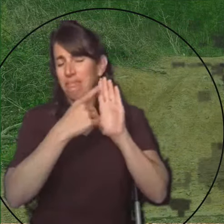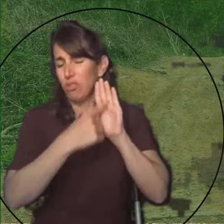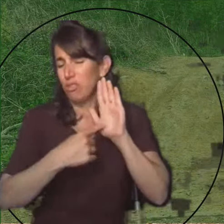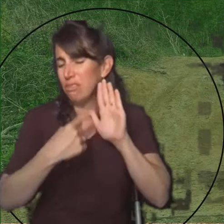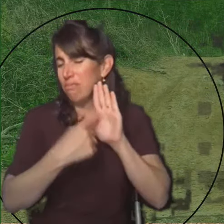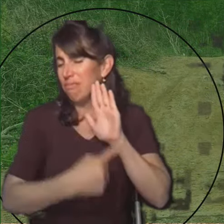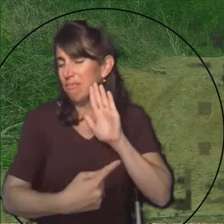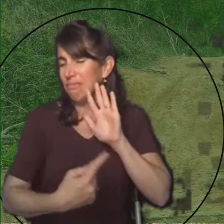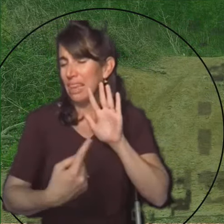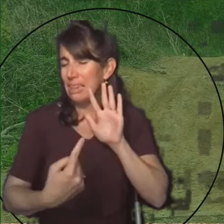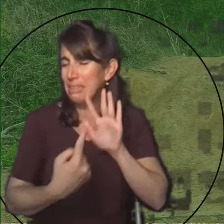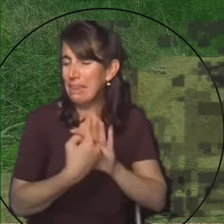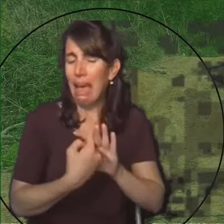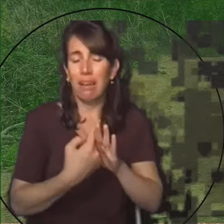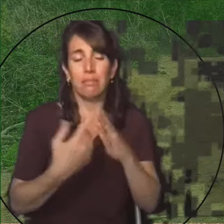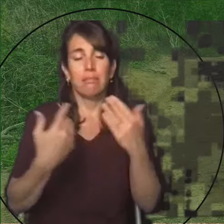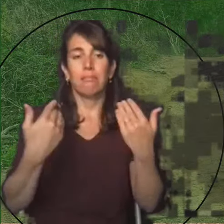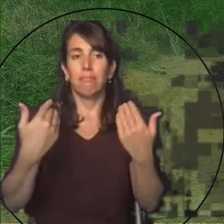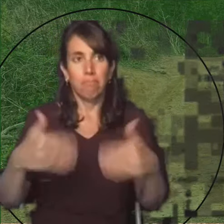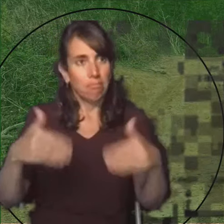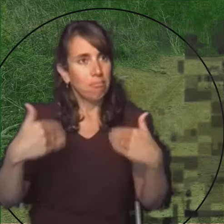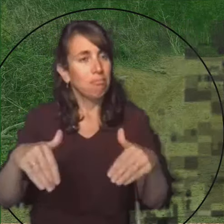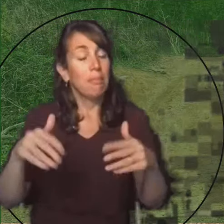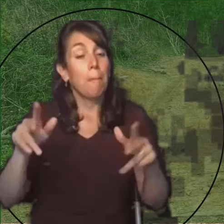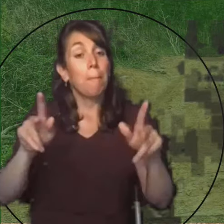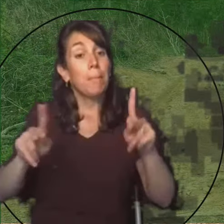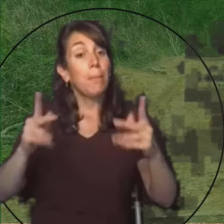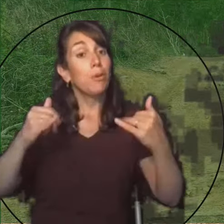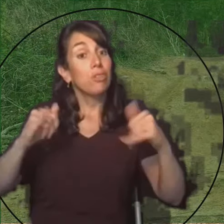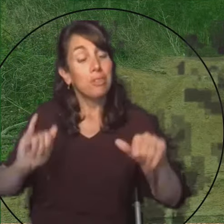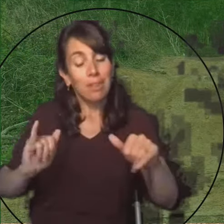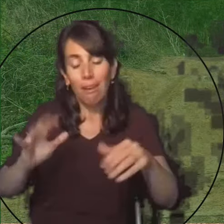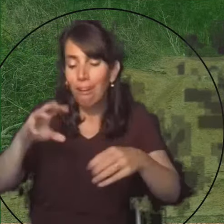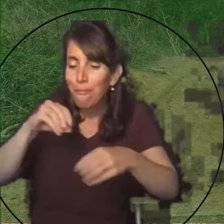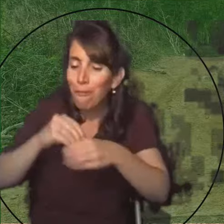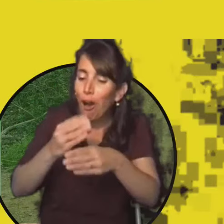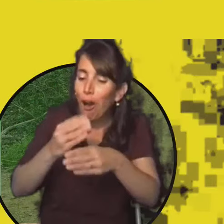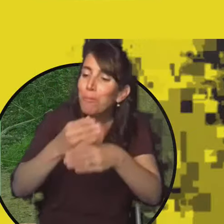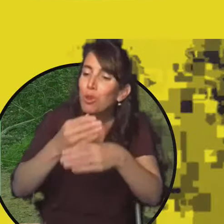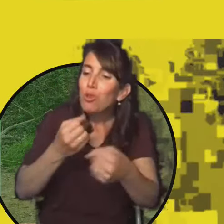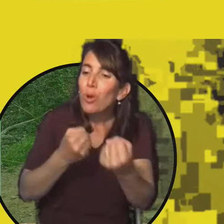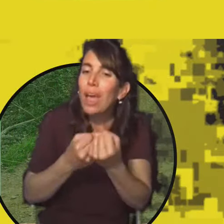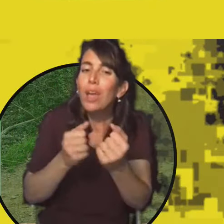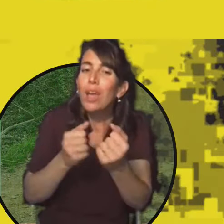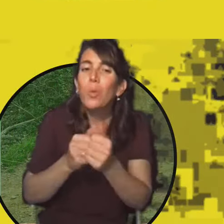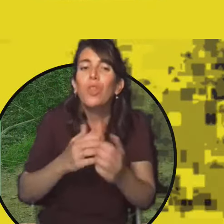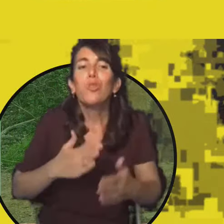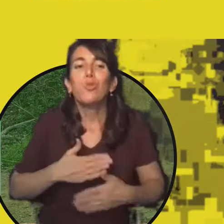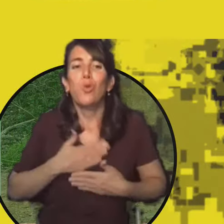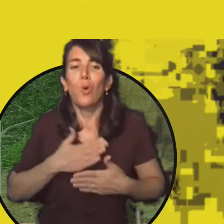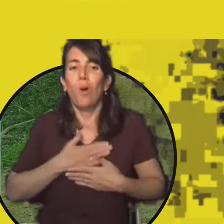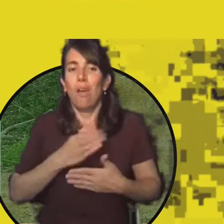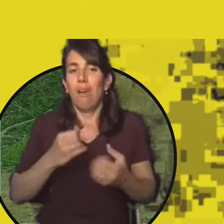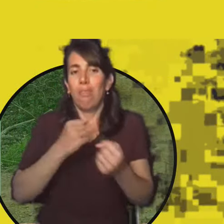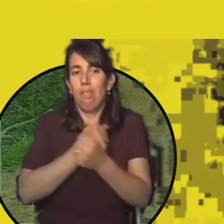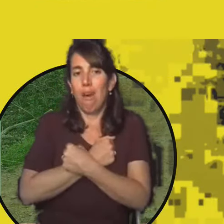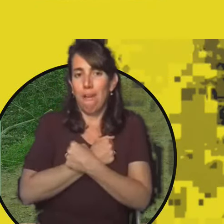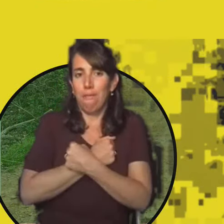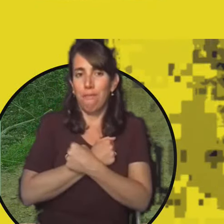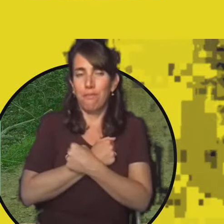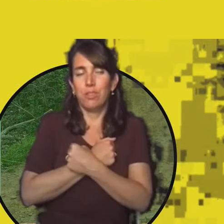in mutual aid do it with joy and love. And I'm going to talk a little bit for the next 10 minutes or